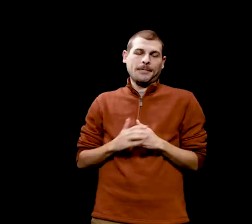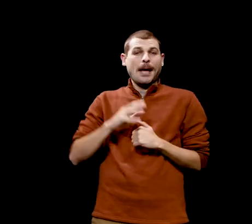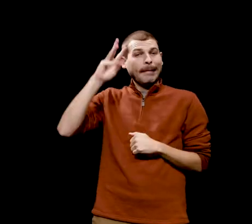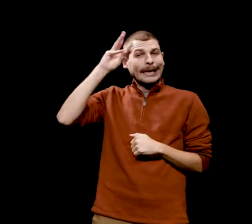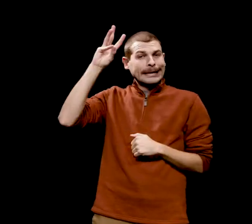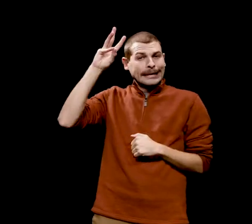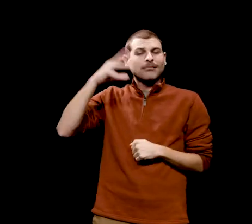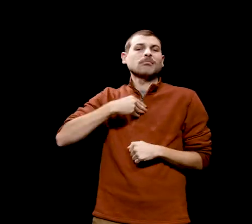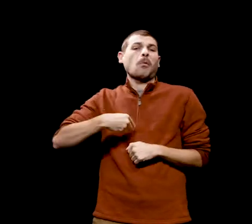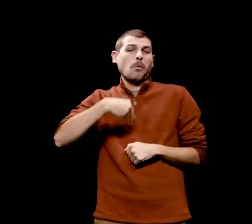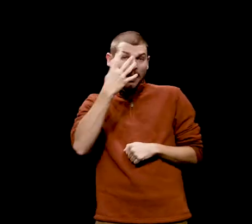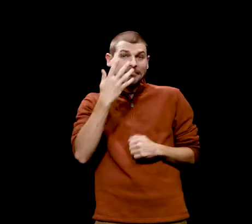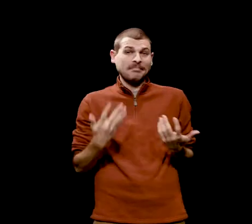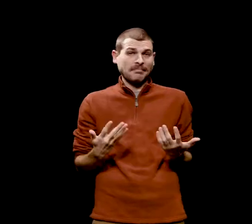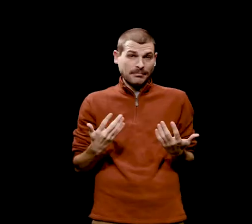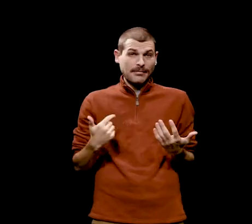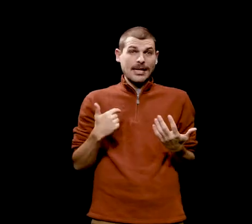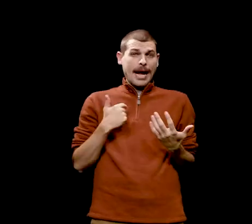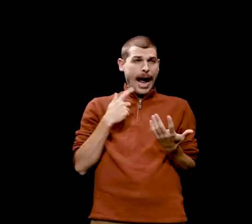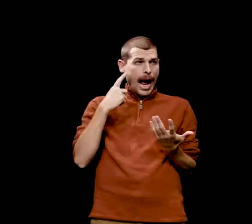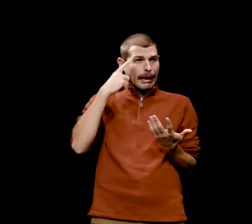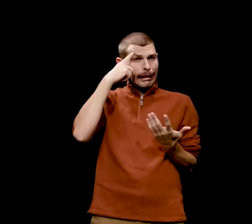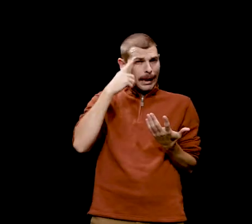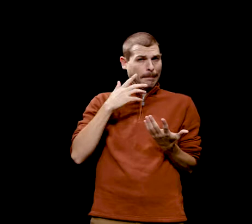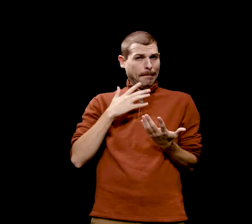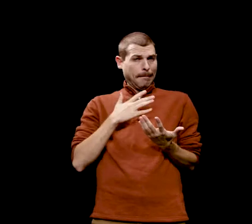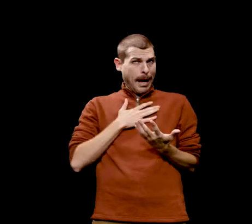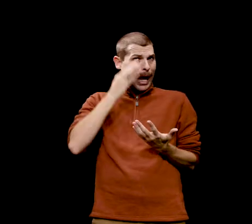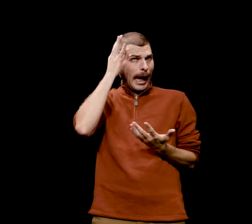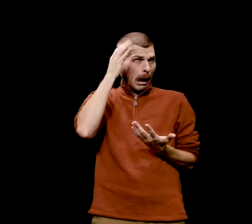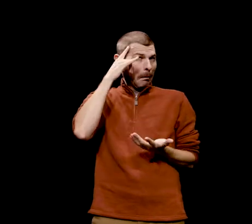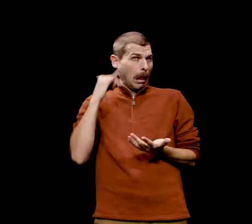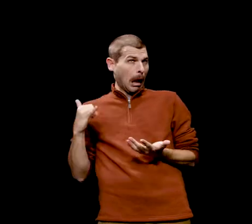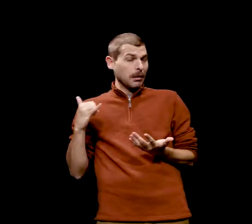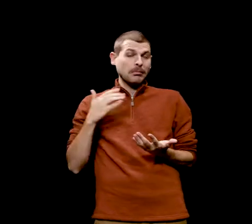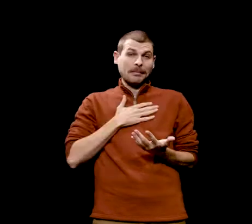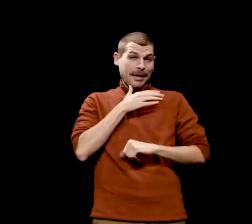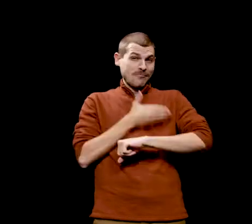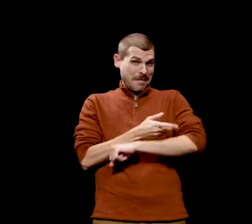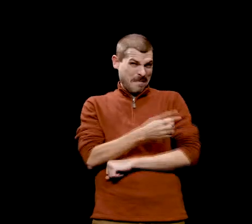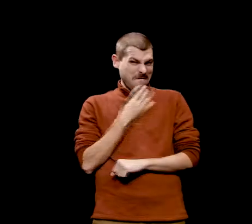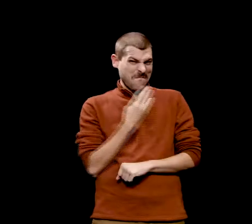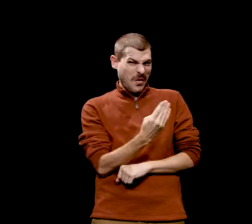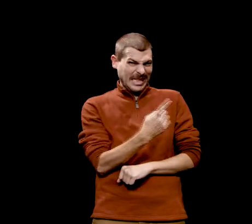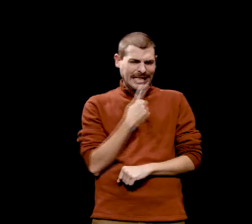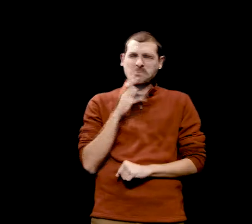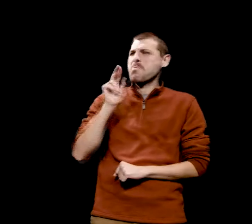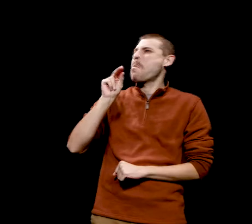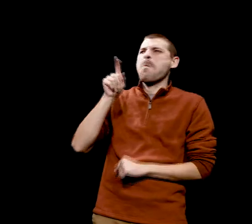white. I have what I describe as blonde hair, what my 14-year-old daughter describes as rapidly graying